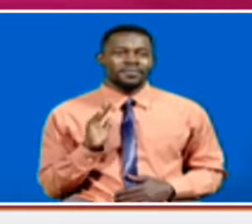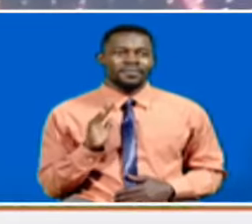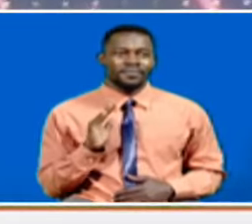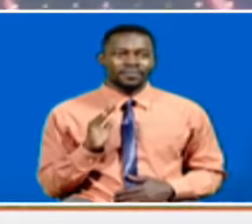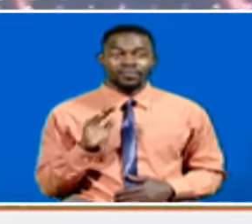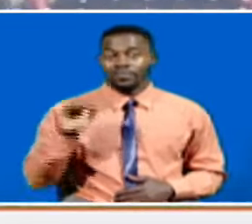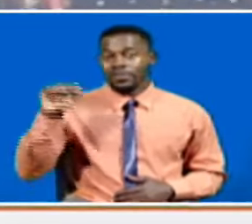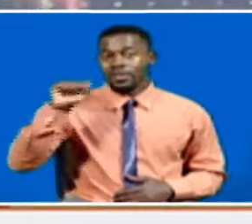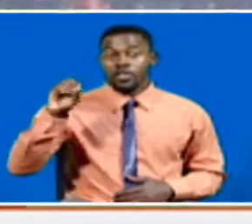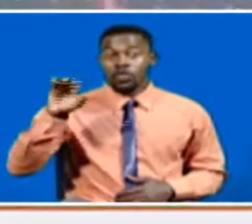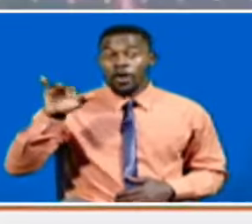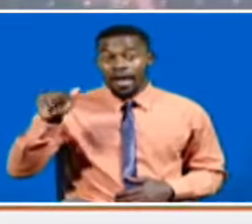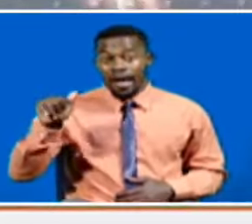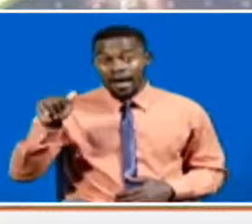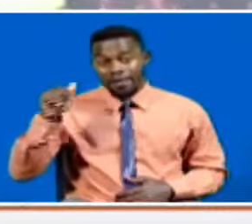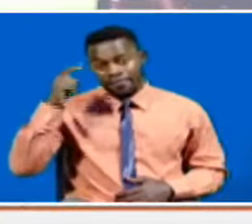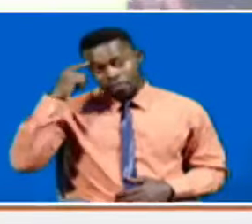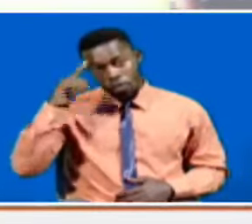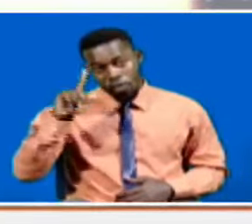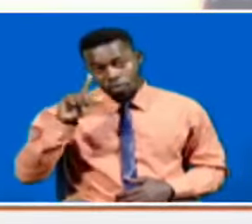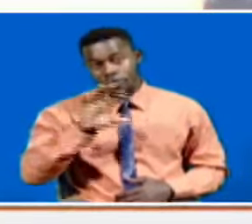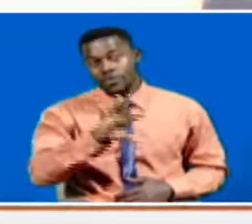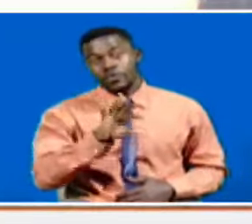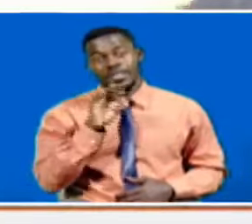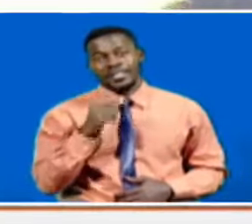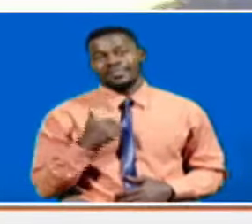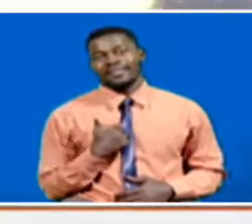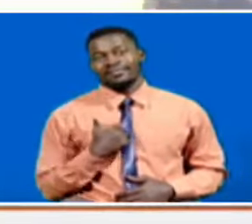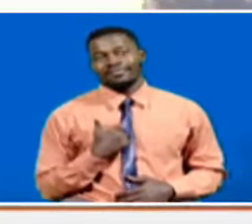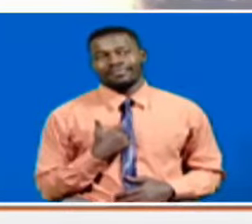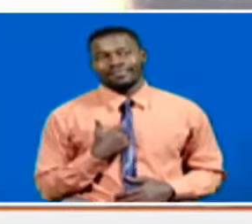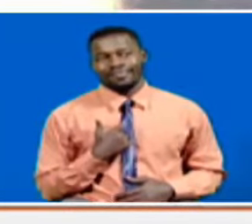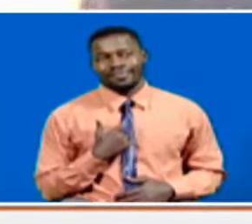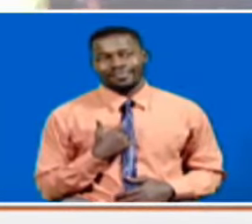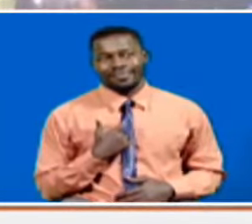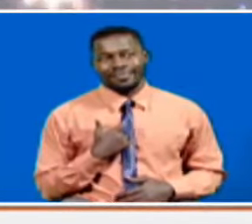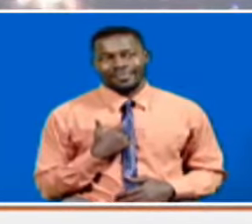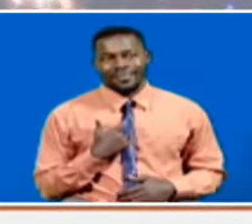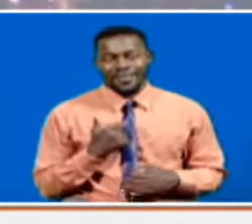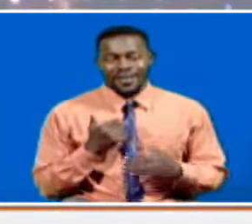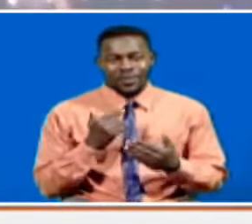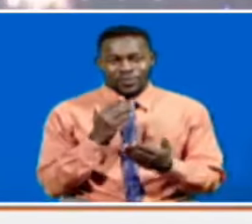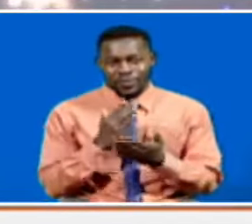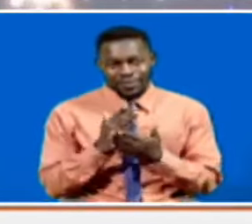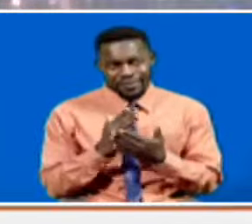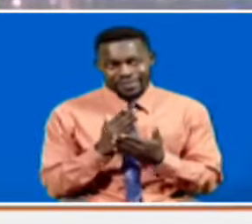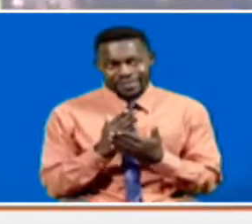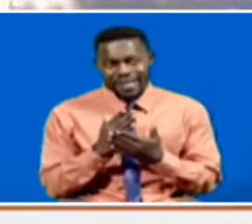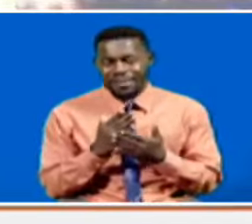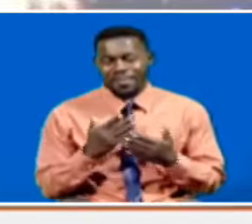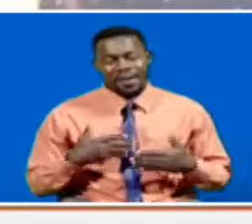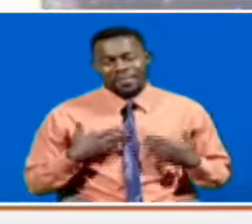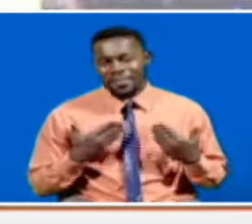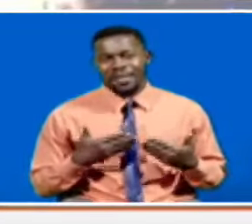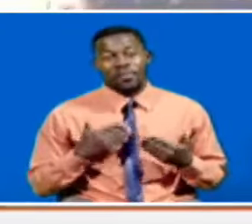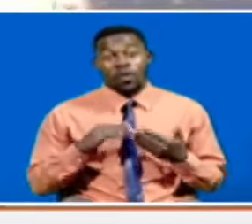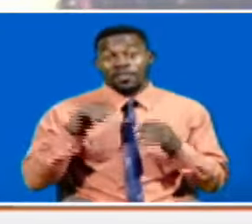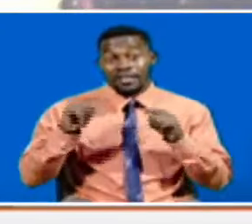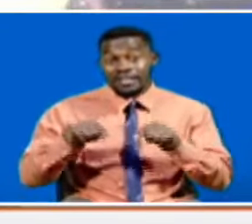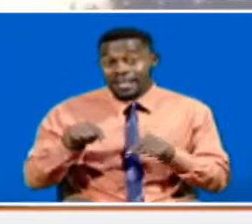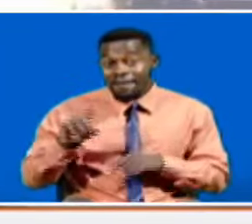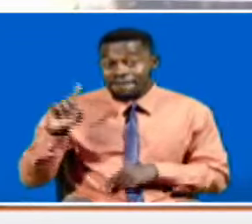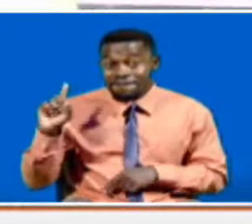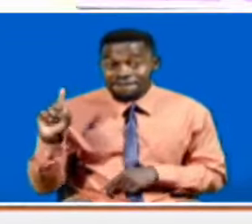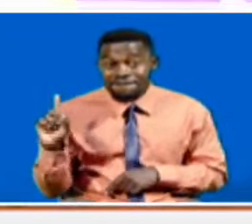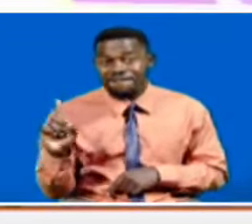people, for recognizing me. This shows that there is more in store for me. And this being my first ever